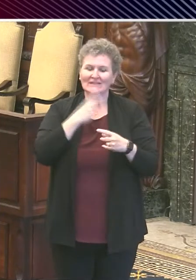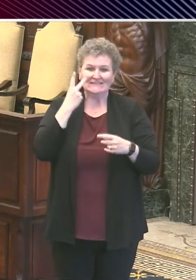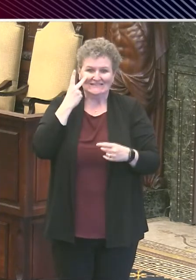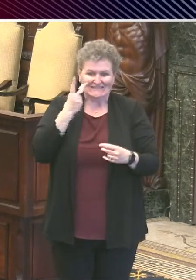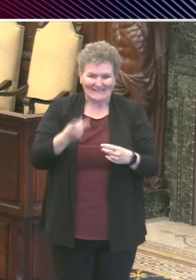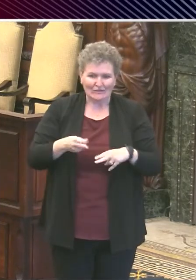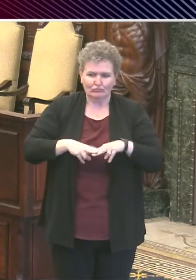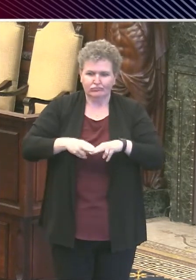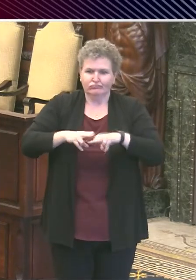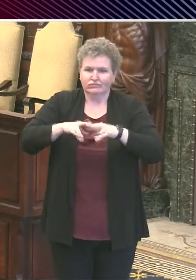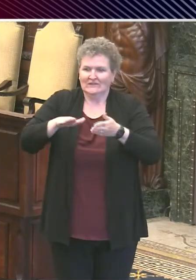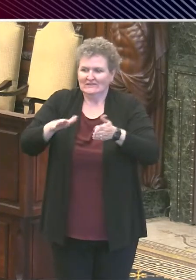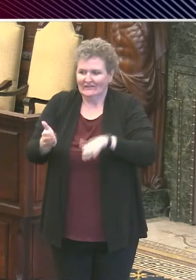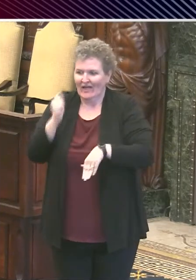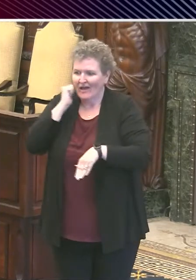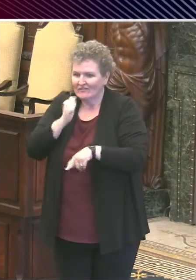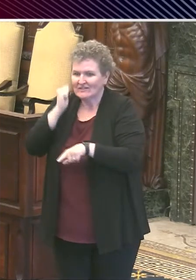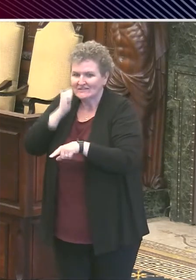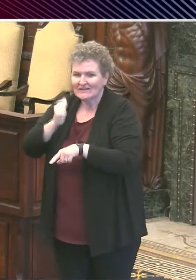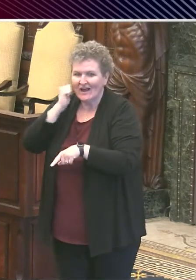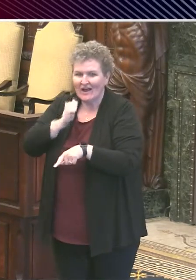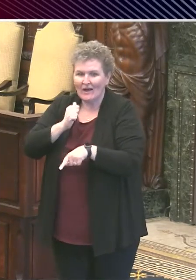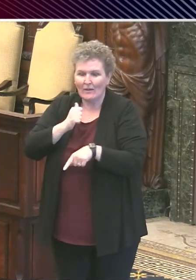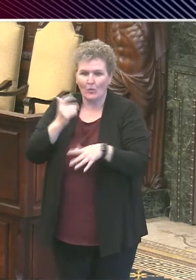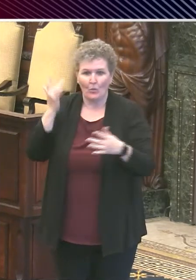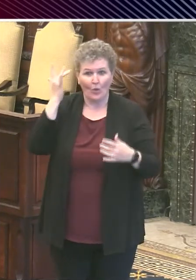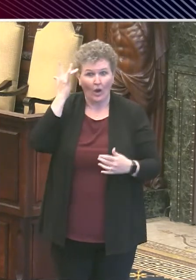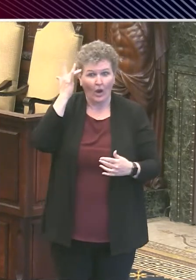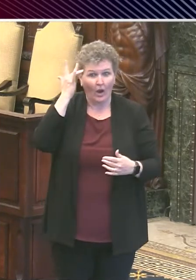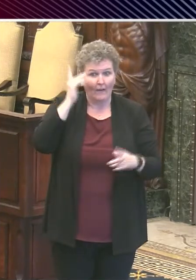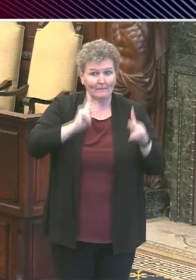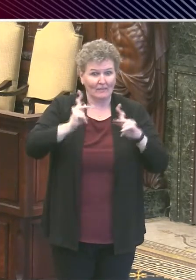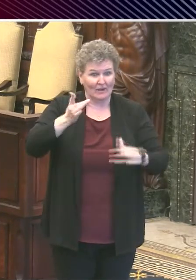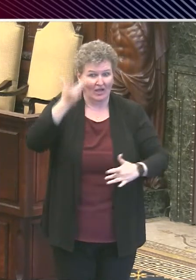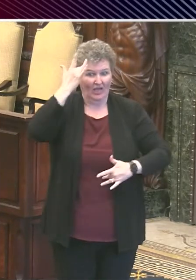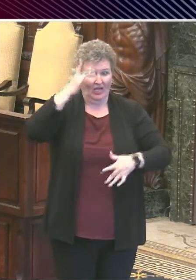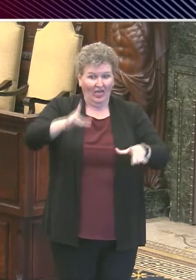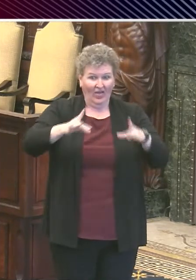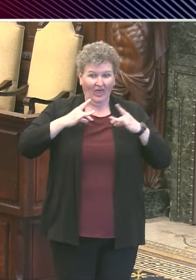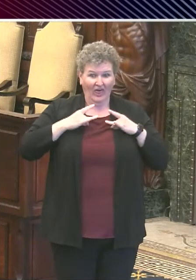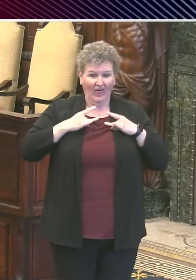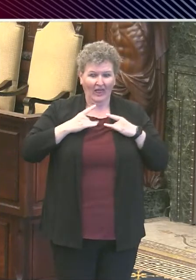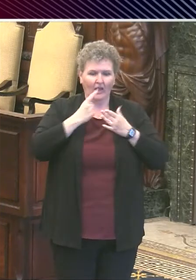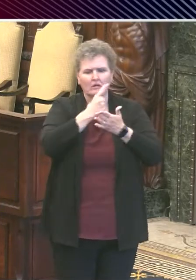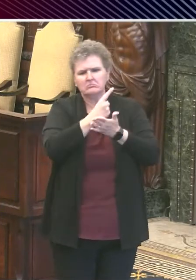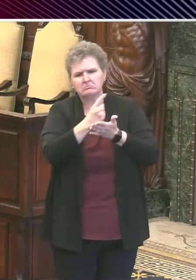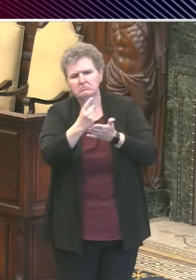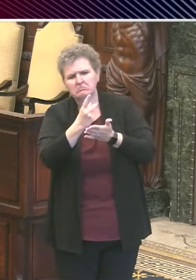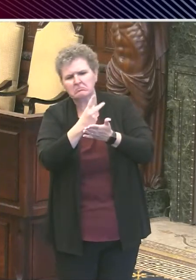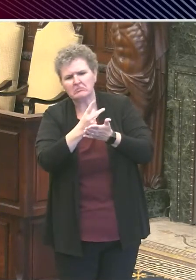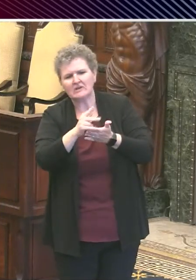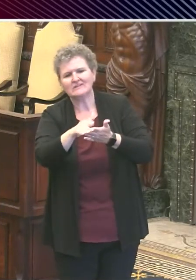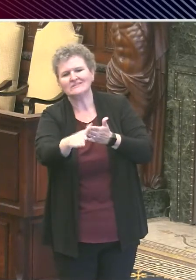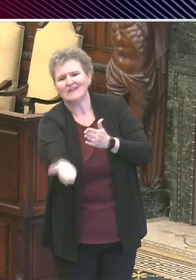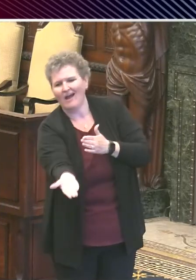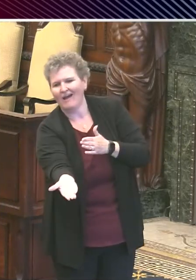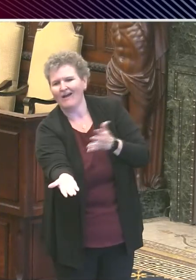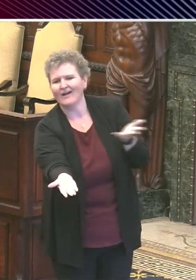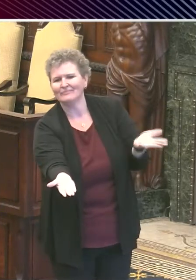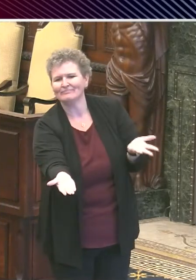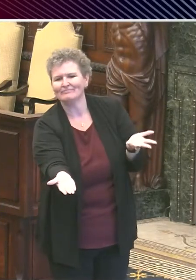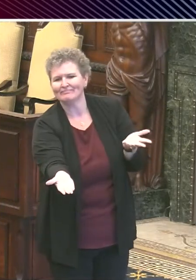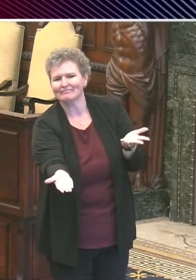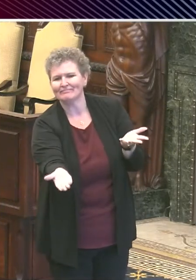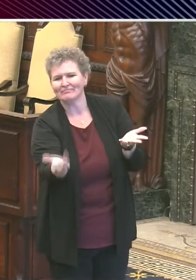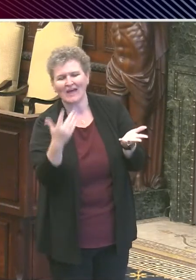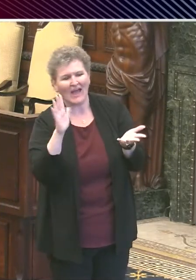incidence areas. There's an increasing number of deaths per day in the nation as a whole. And I'm sorry to say that that's likely to continue to increase until their case count